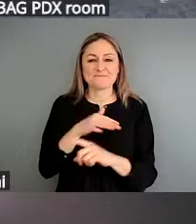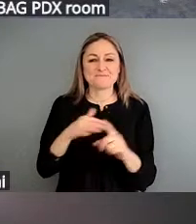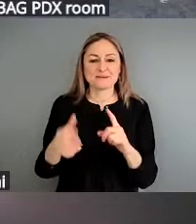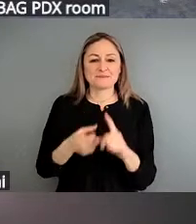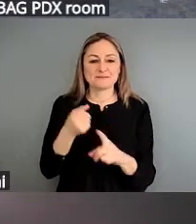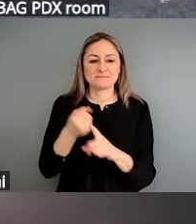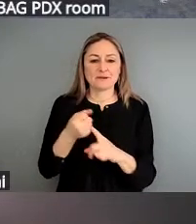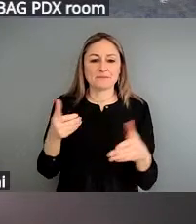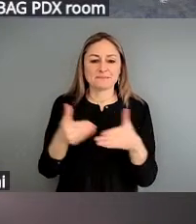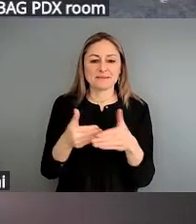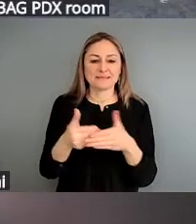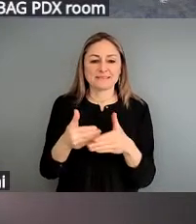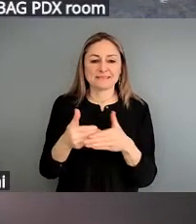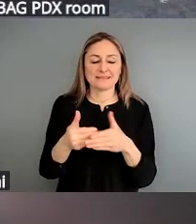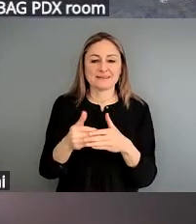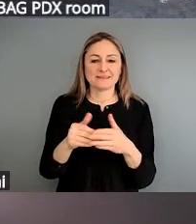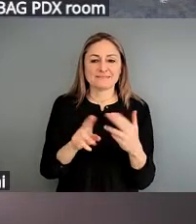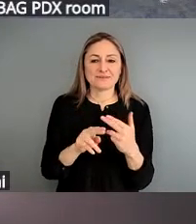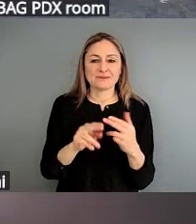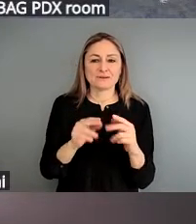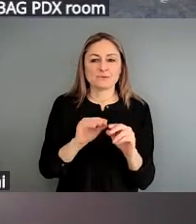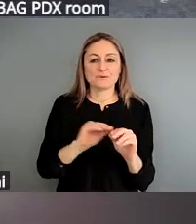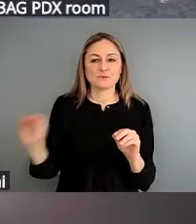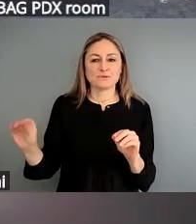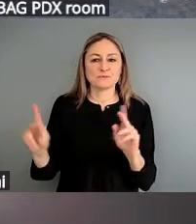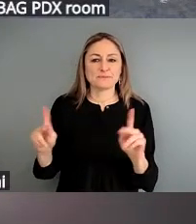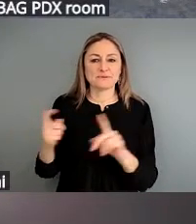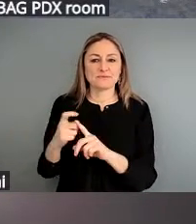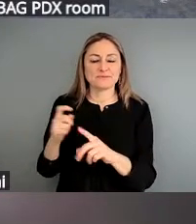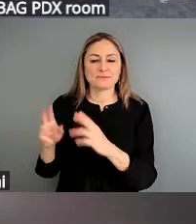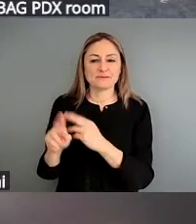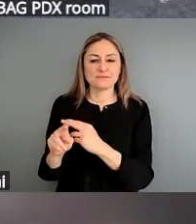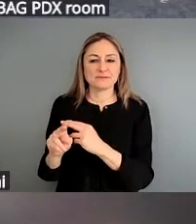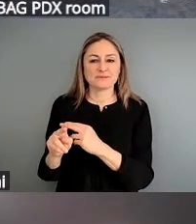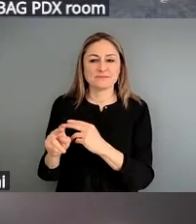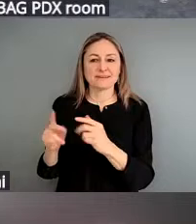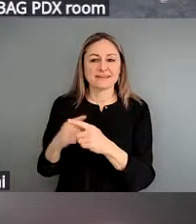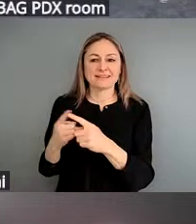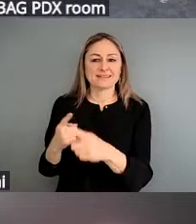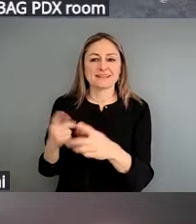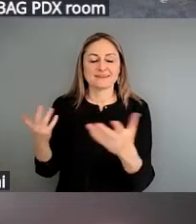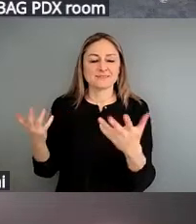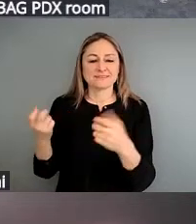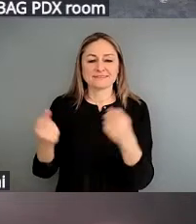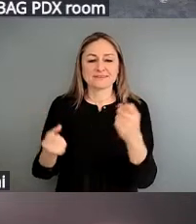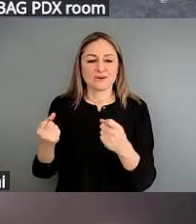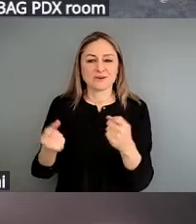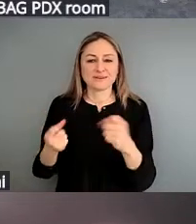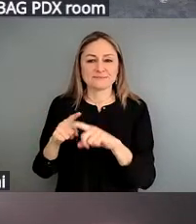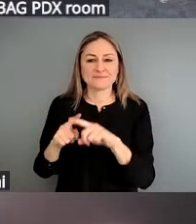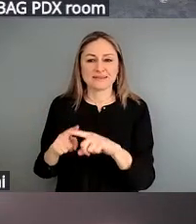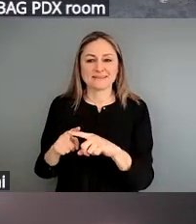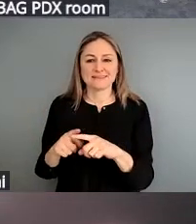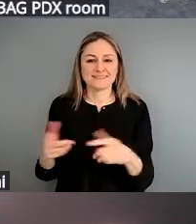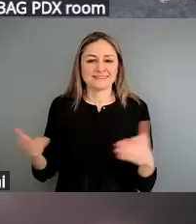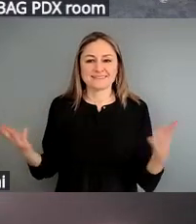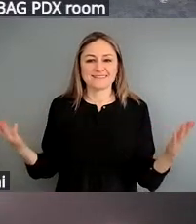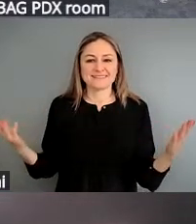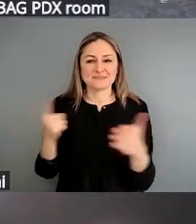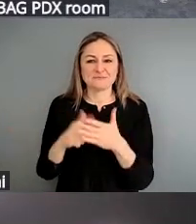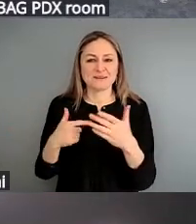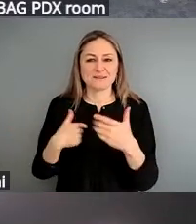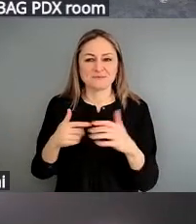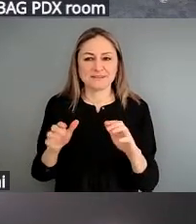the freeway and we move folks away from the freeway and then they're still auto dependent, then what have we actually